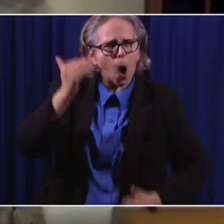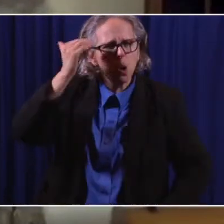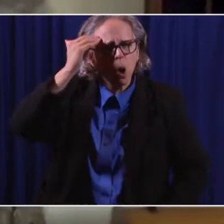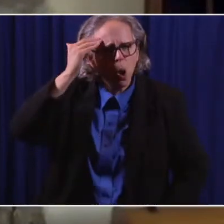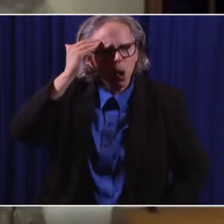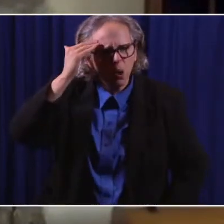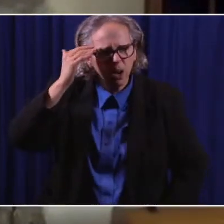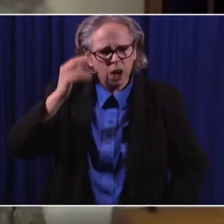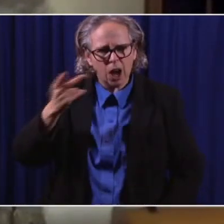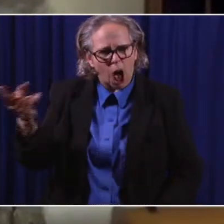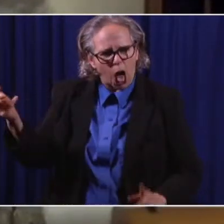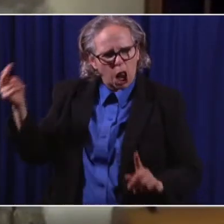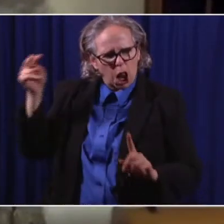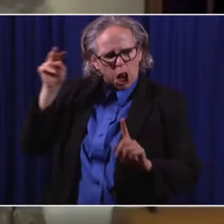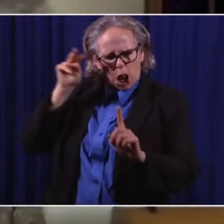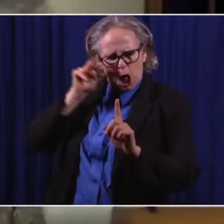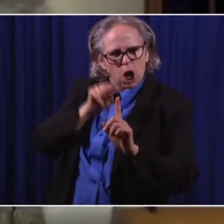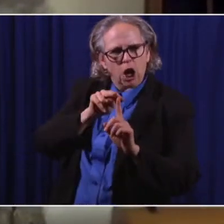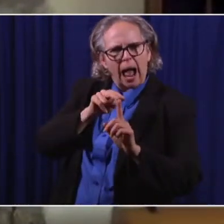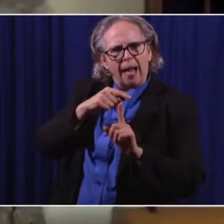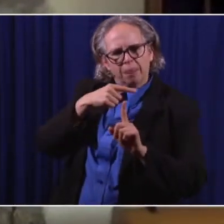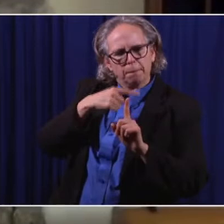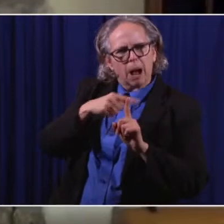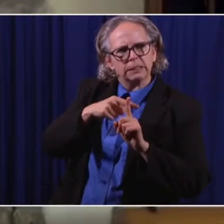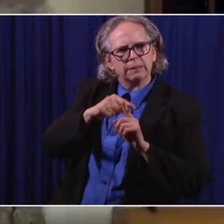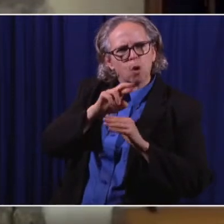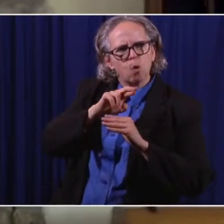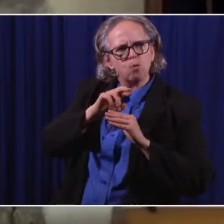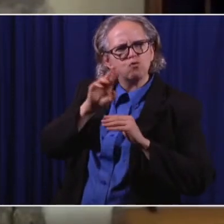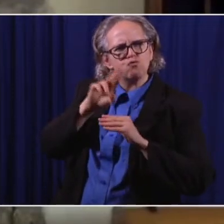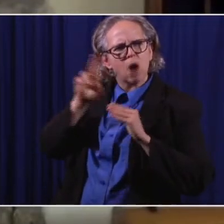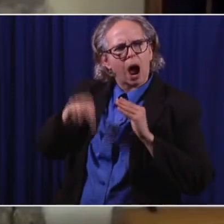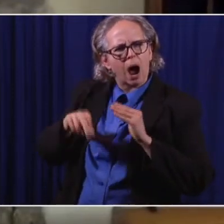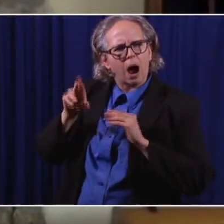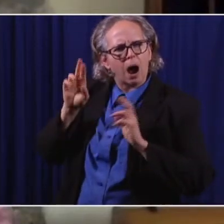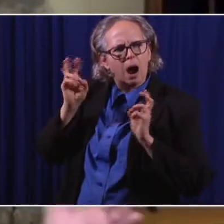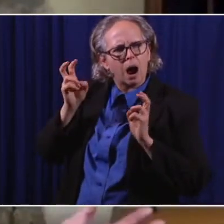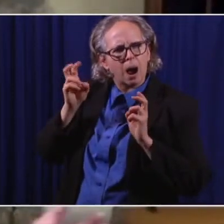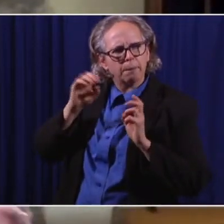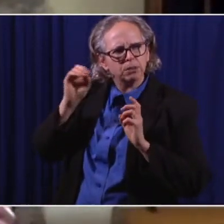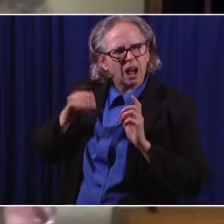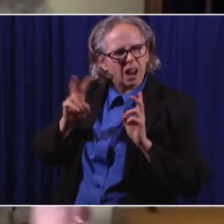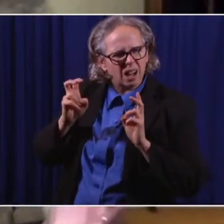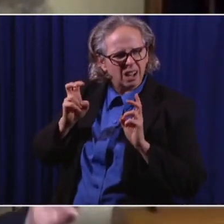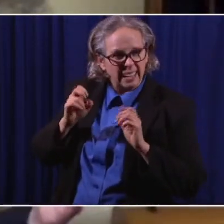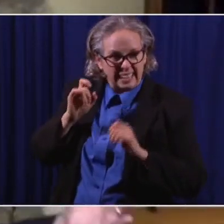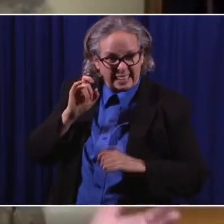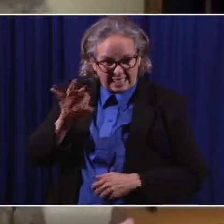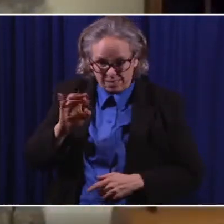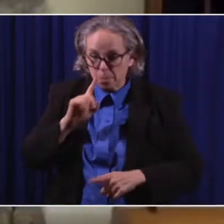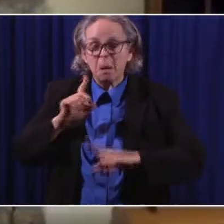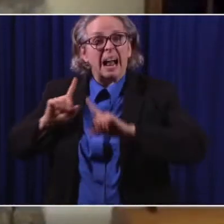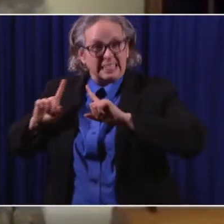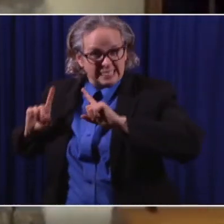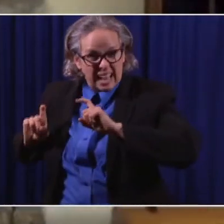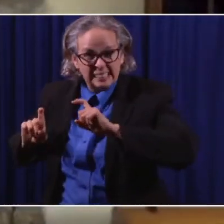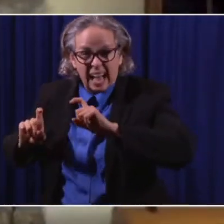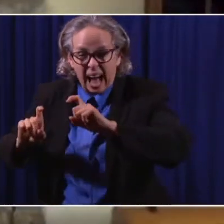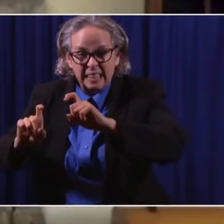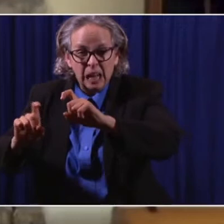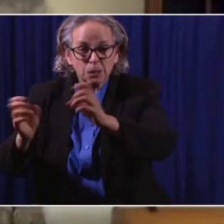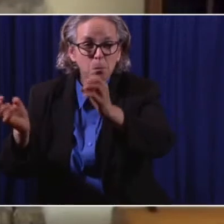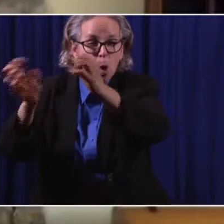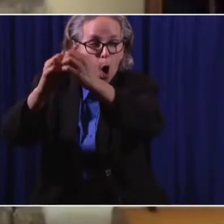in positivity. Generally, as you go out and testing a wider group of people, you